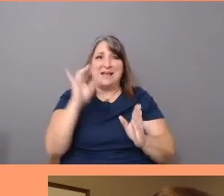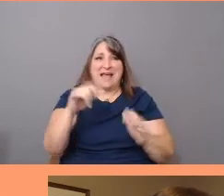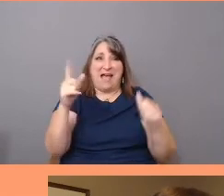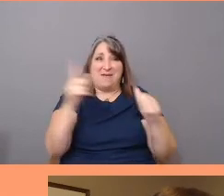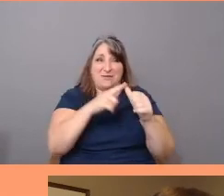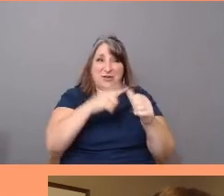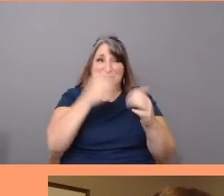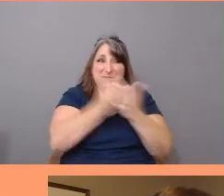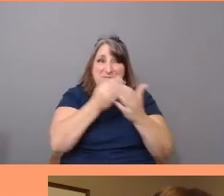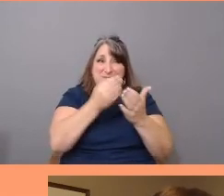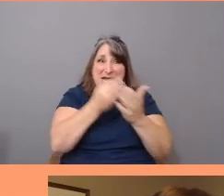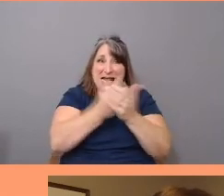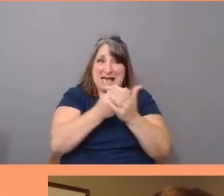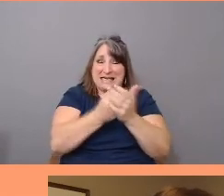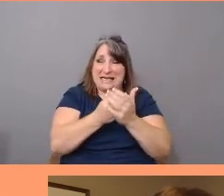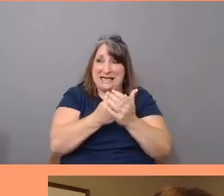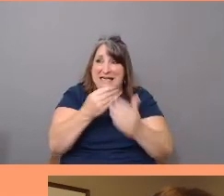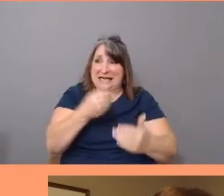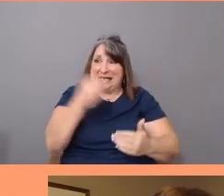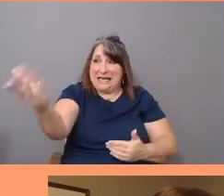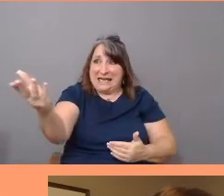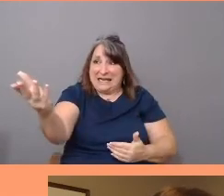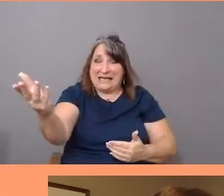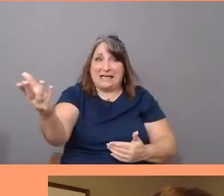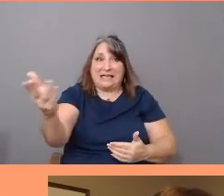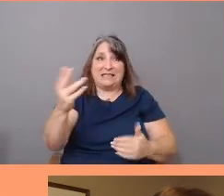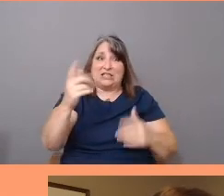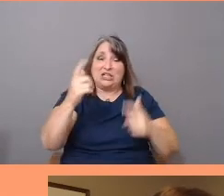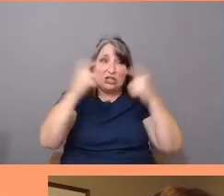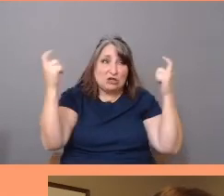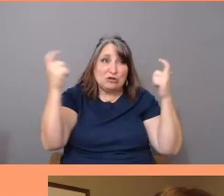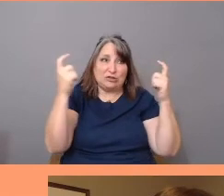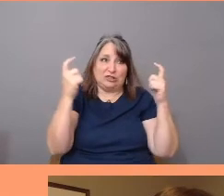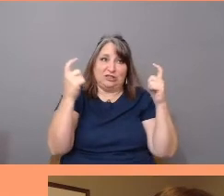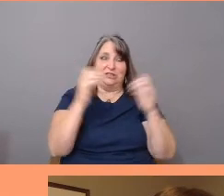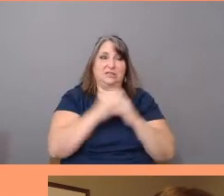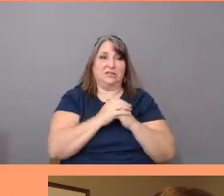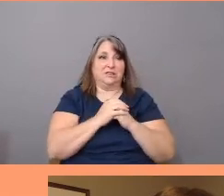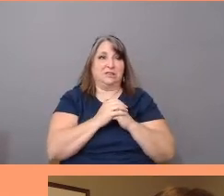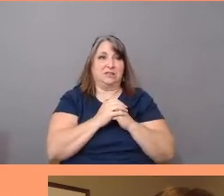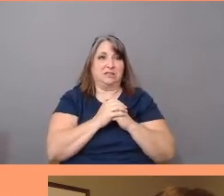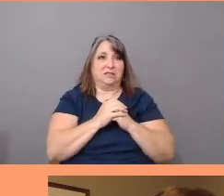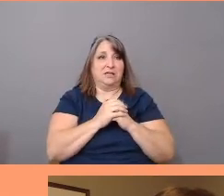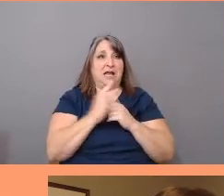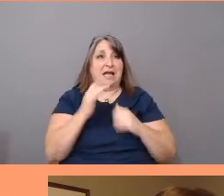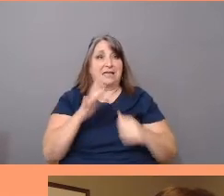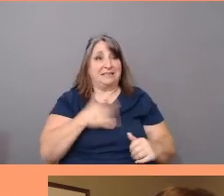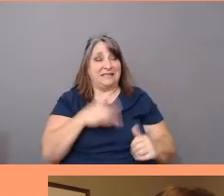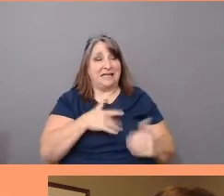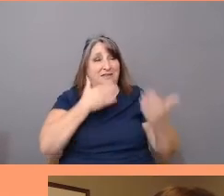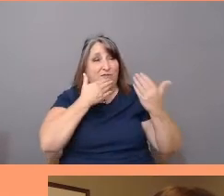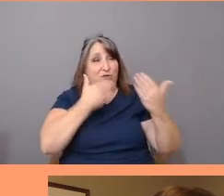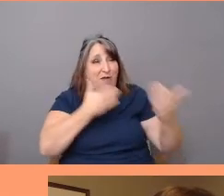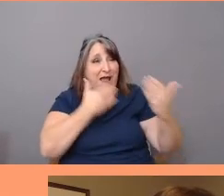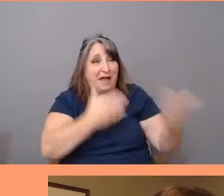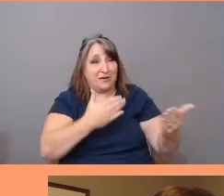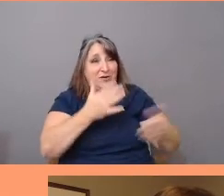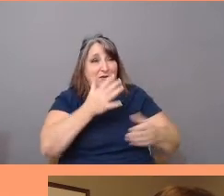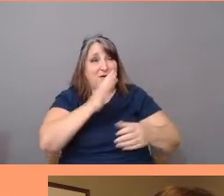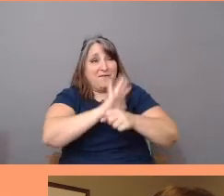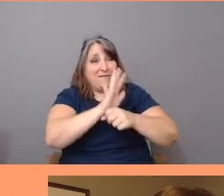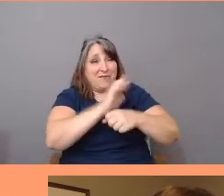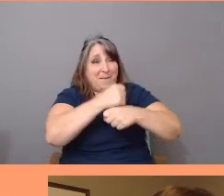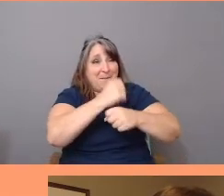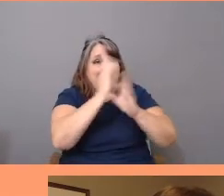in is so huge, and that the sense of gratitude that I've heard some filmmakers say, or a